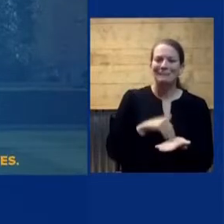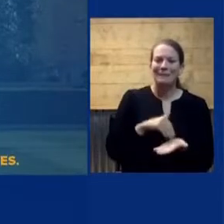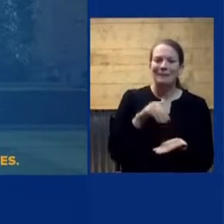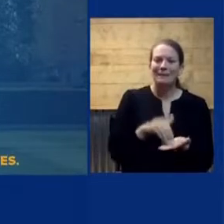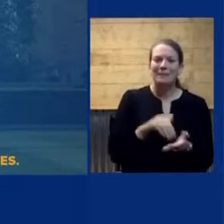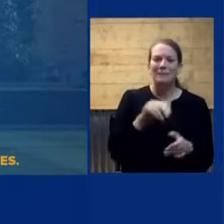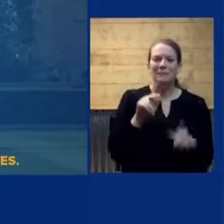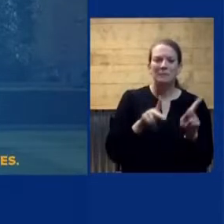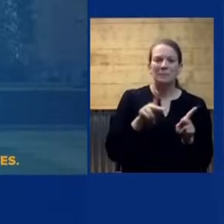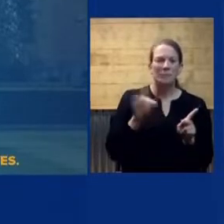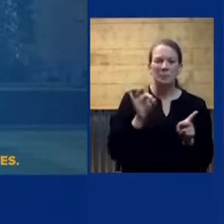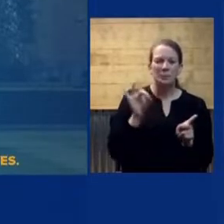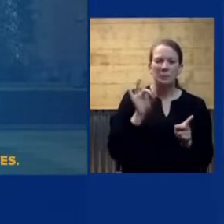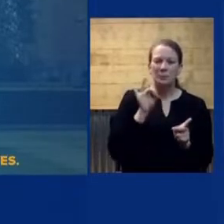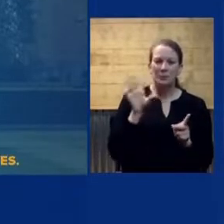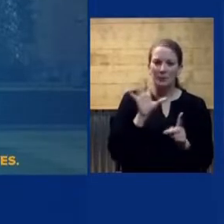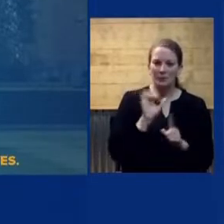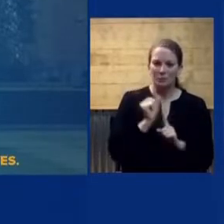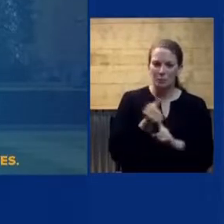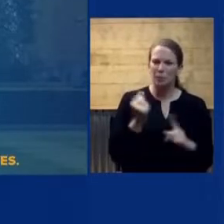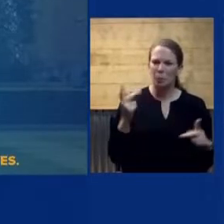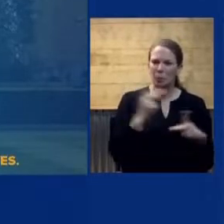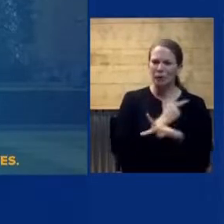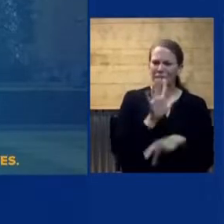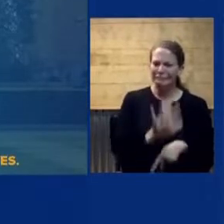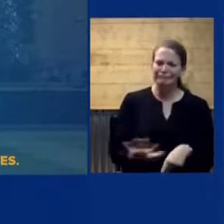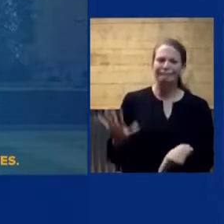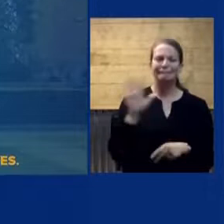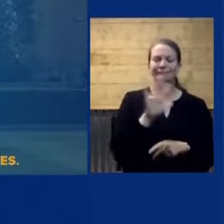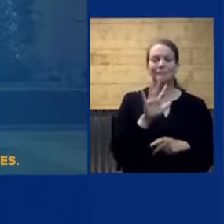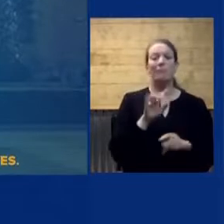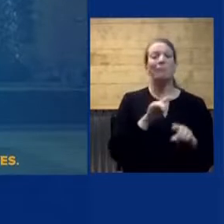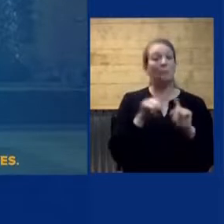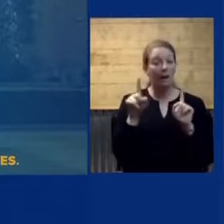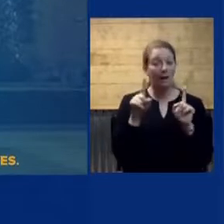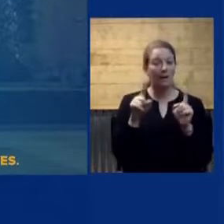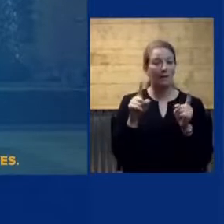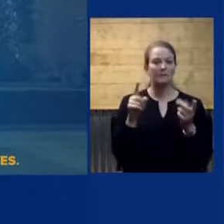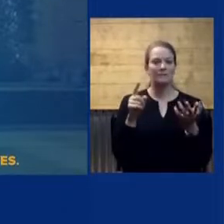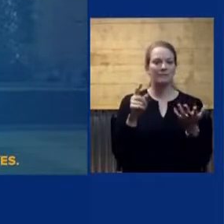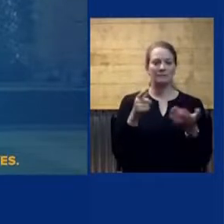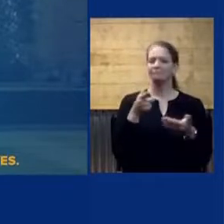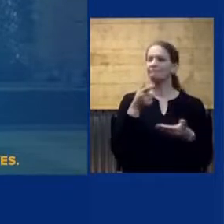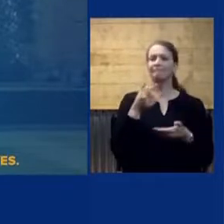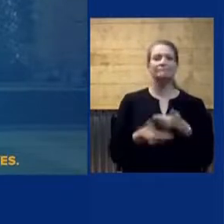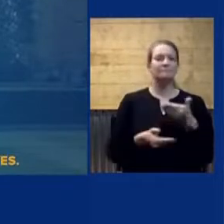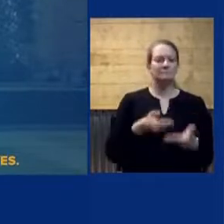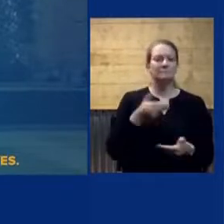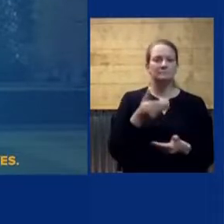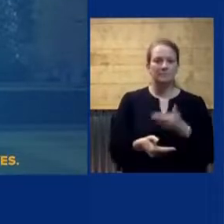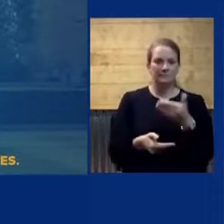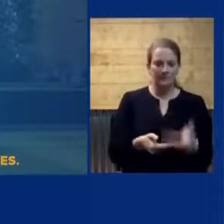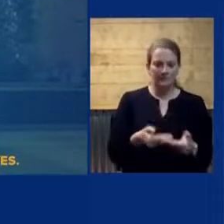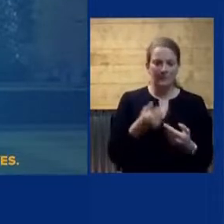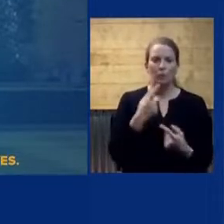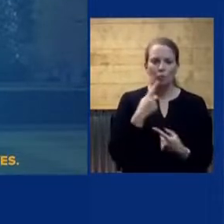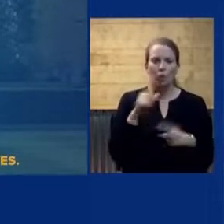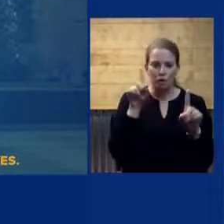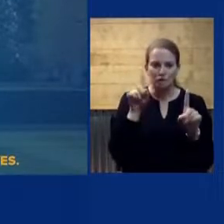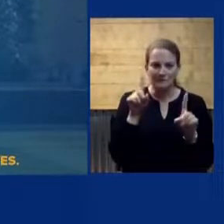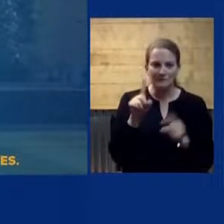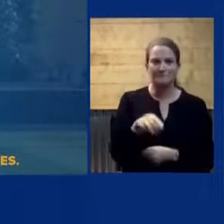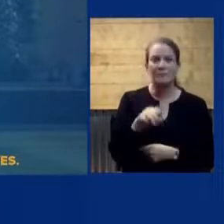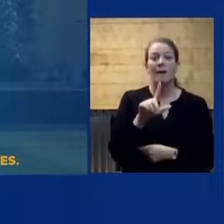and we took certain steps, and we know what works because it has been proven in the laboratory called New York, and